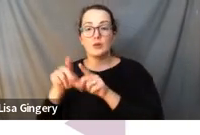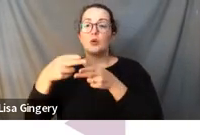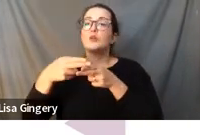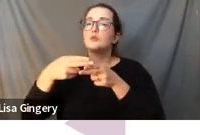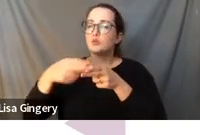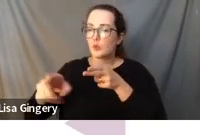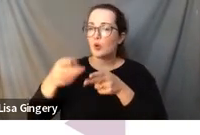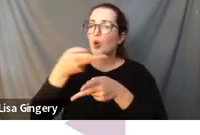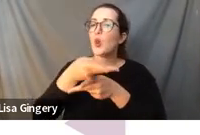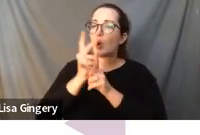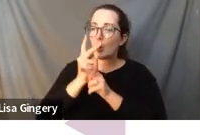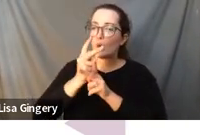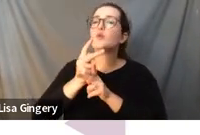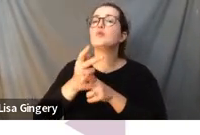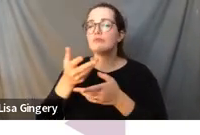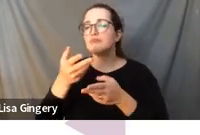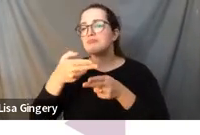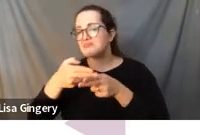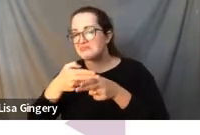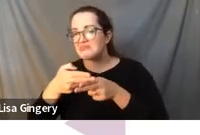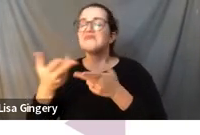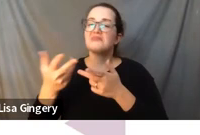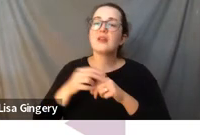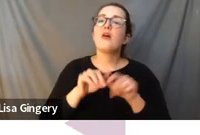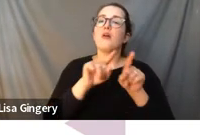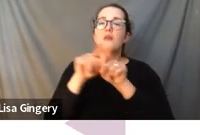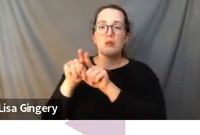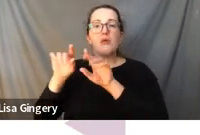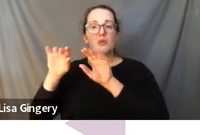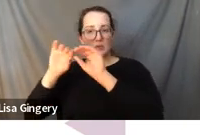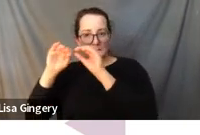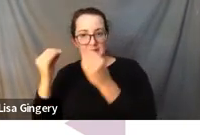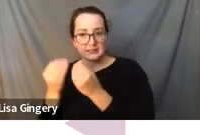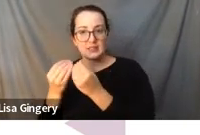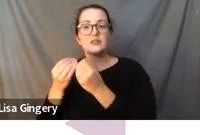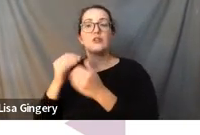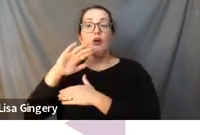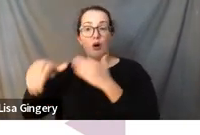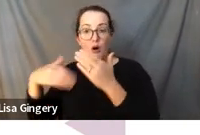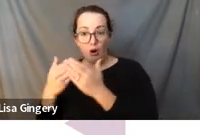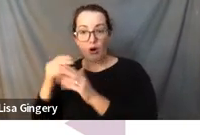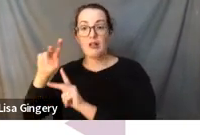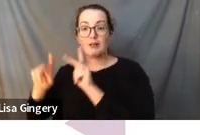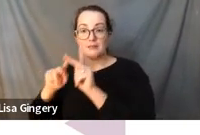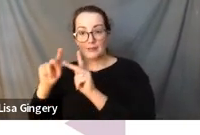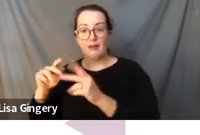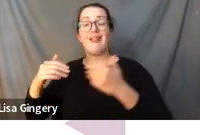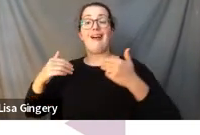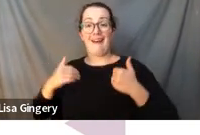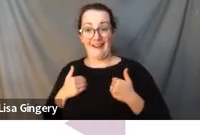and other types of loan programs. Our organization is all by people with disabilities, for people with